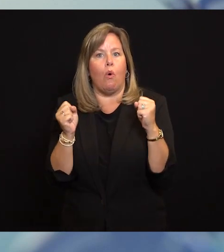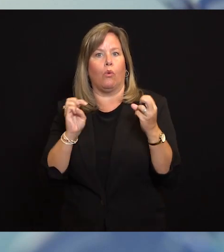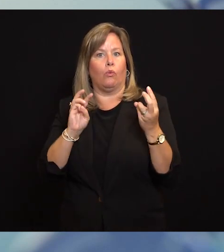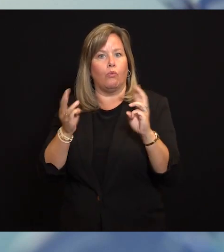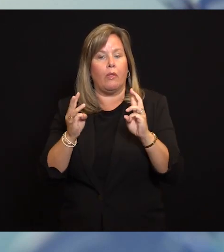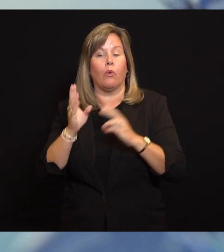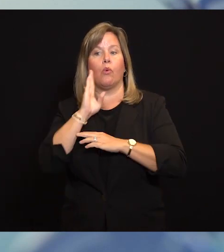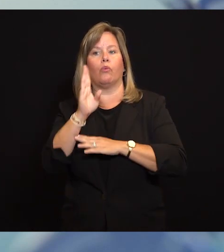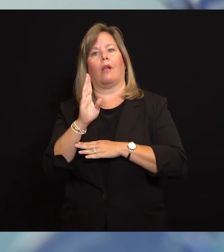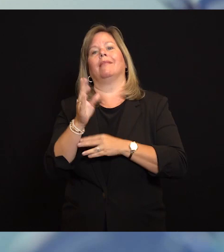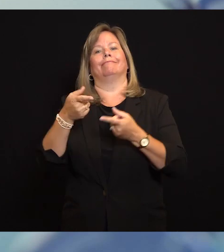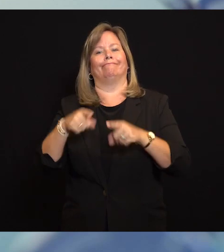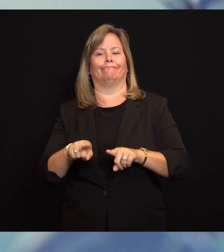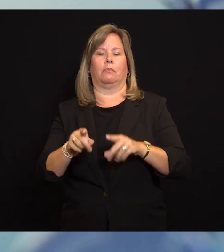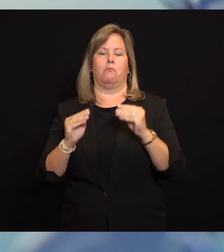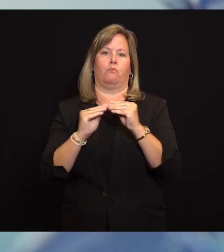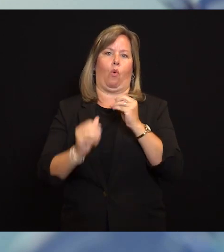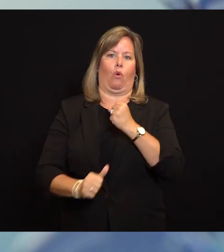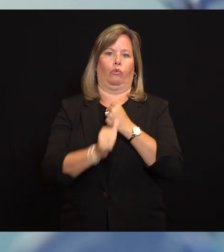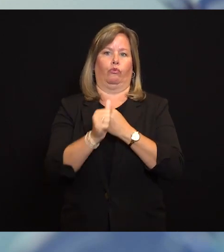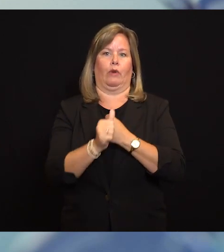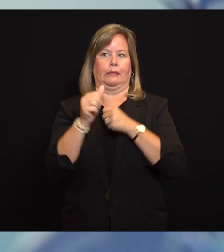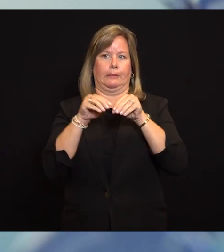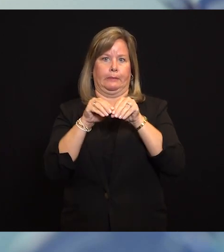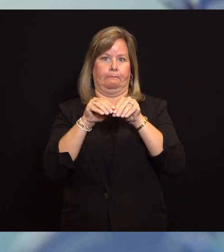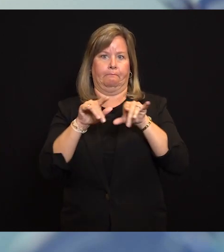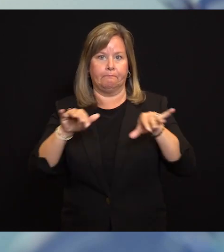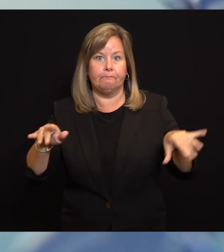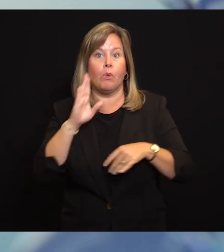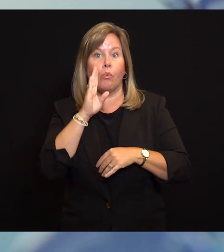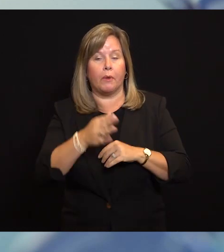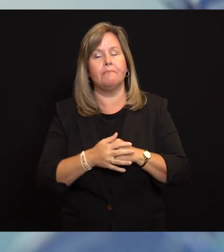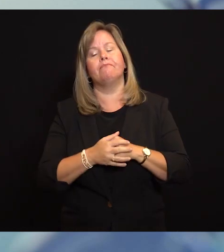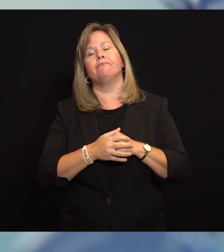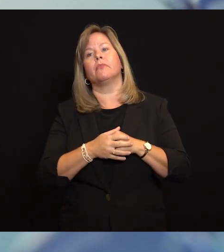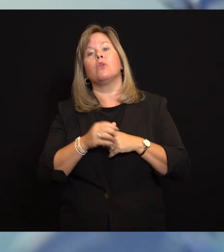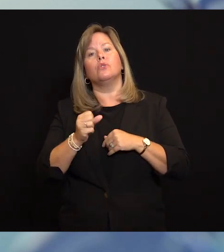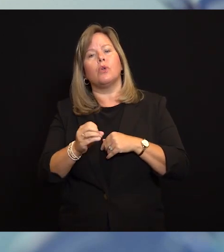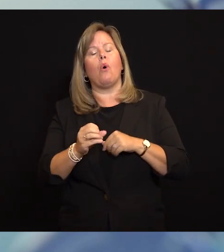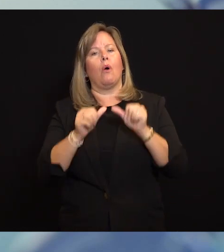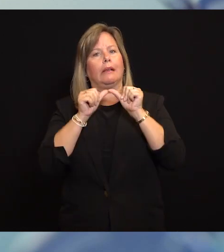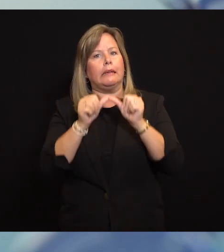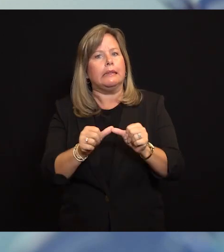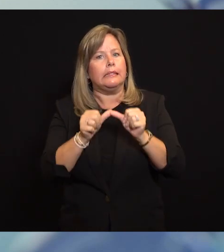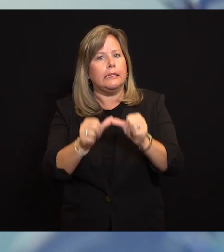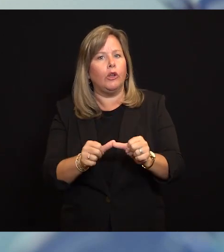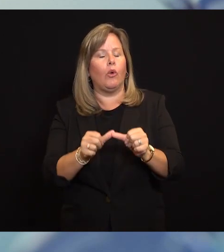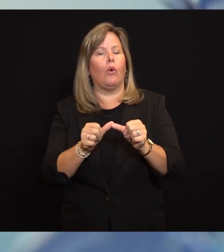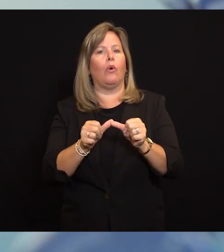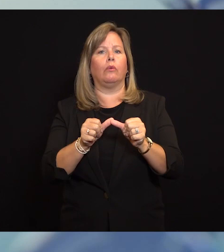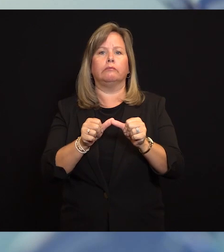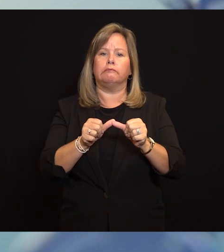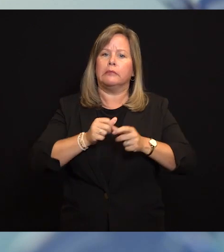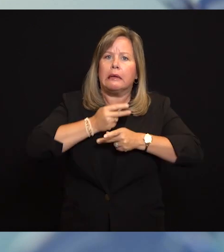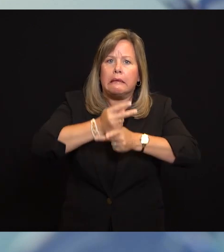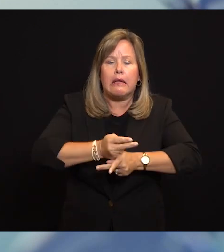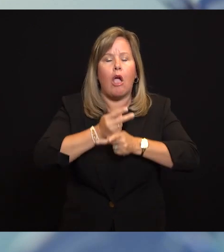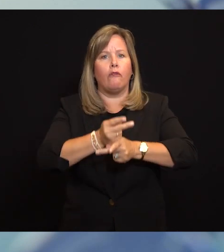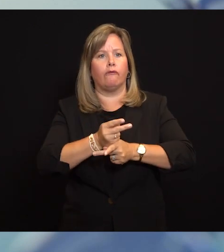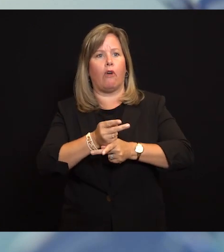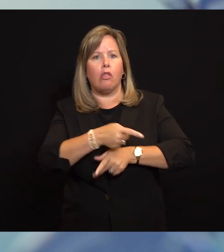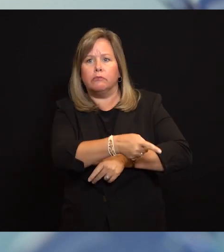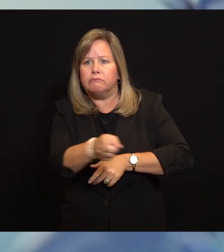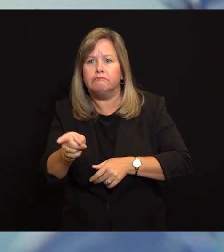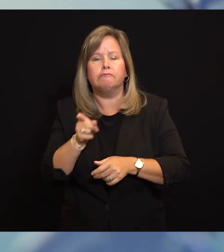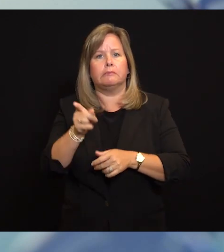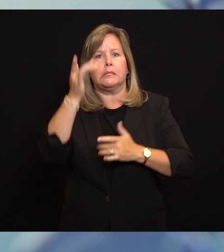and easier for this virus to spread once again. So we need to continue being careful, we need to continue being smart